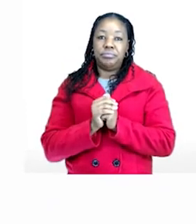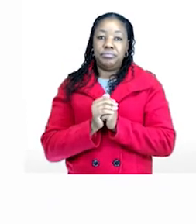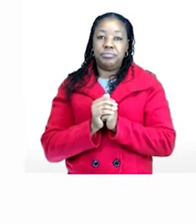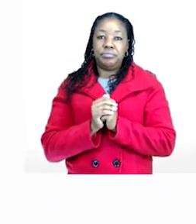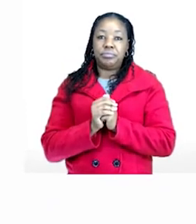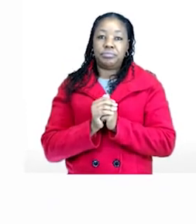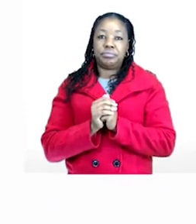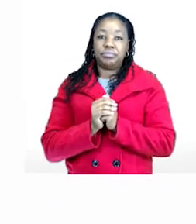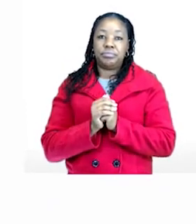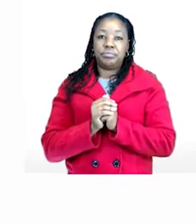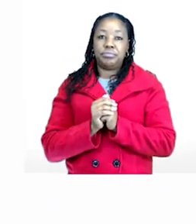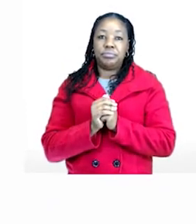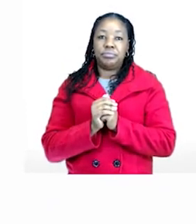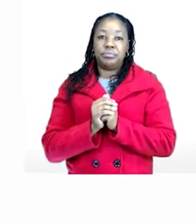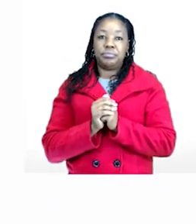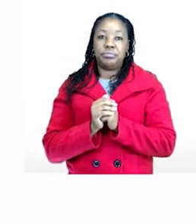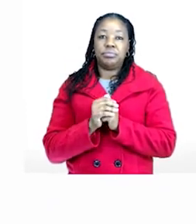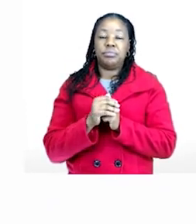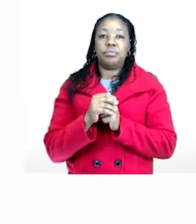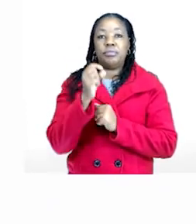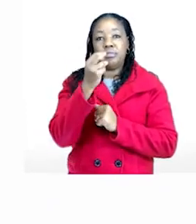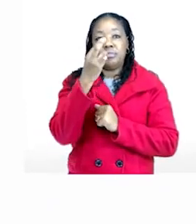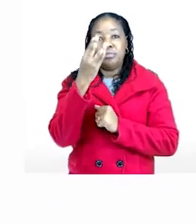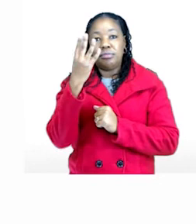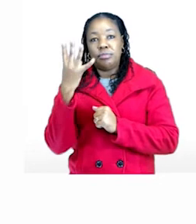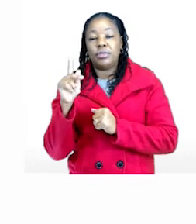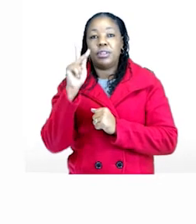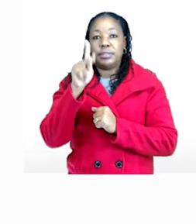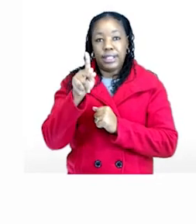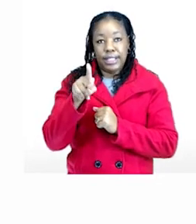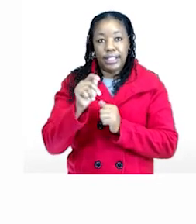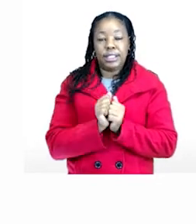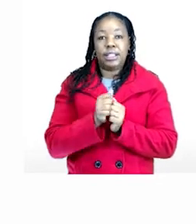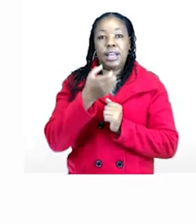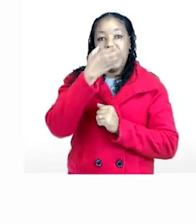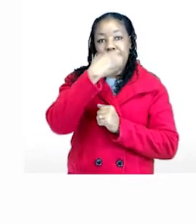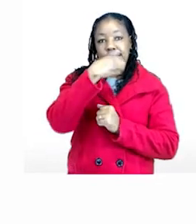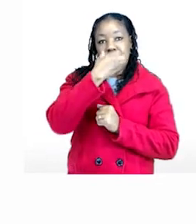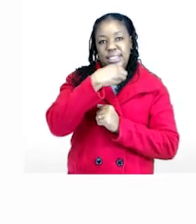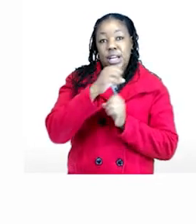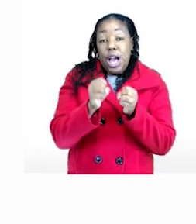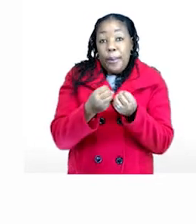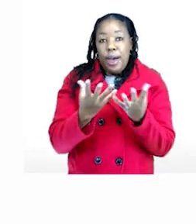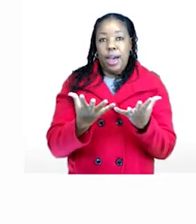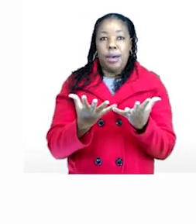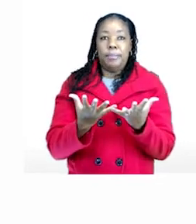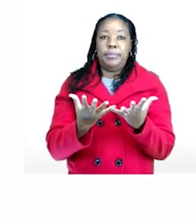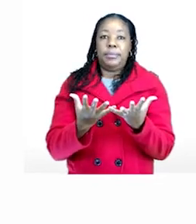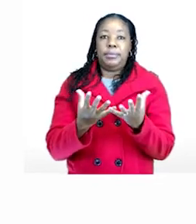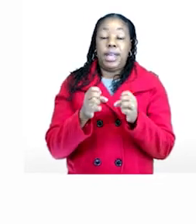We would like you to count again the number of apples on booklet page